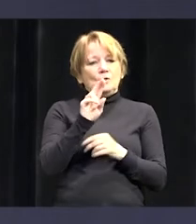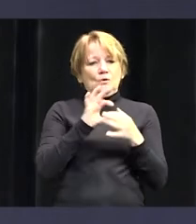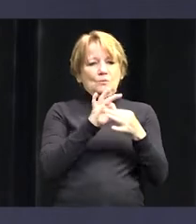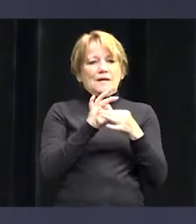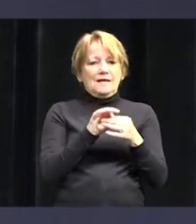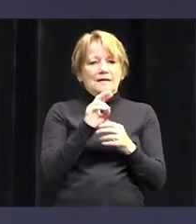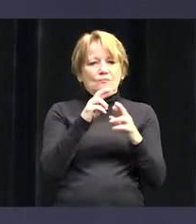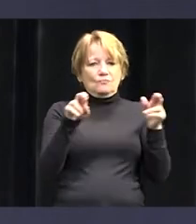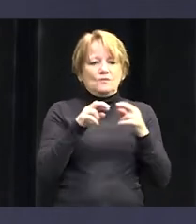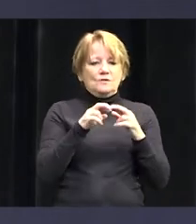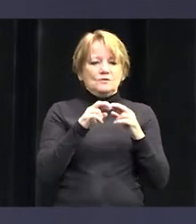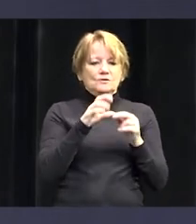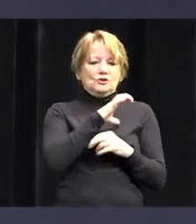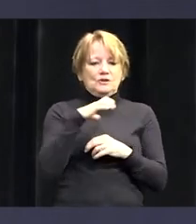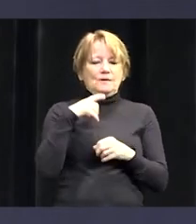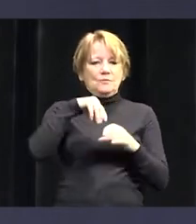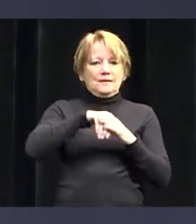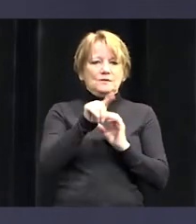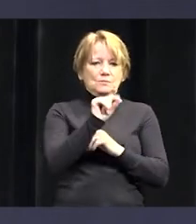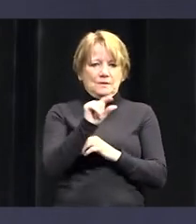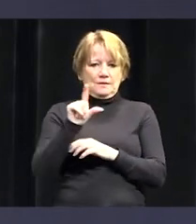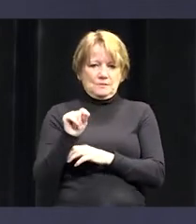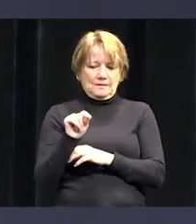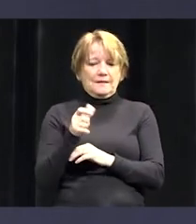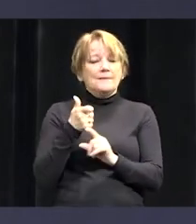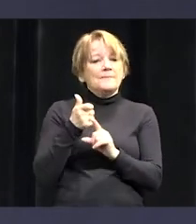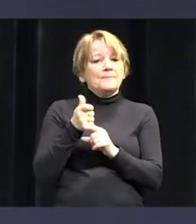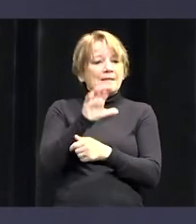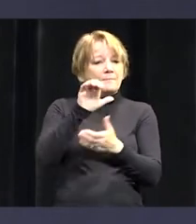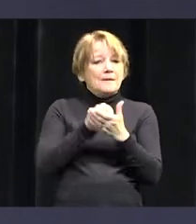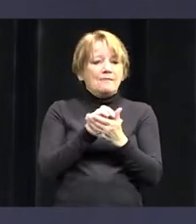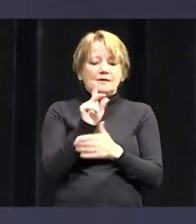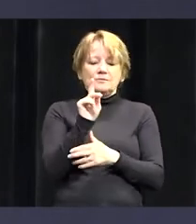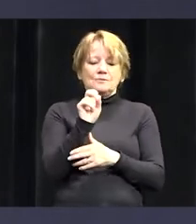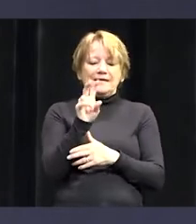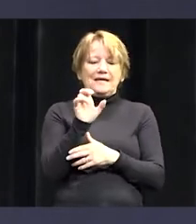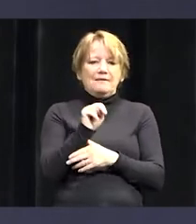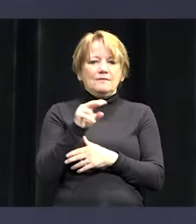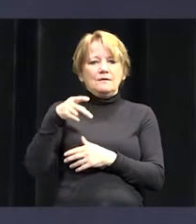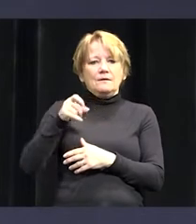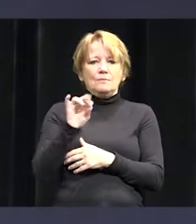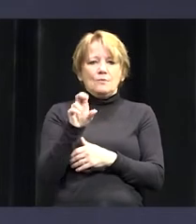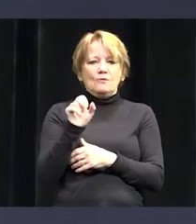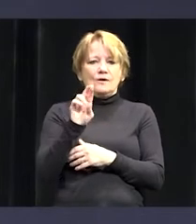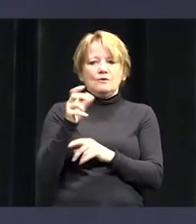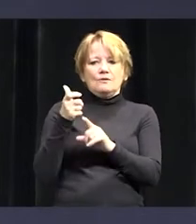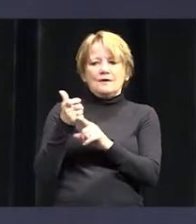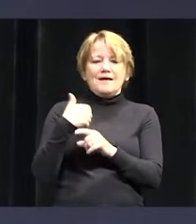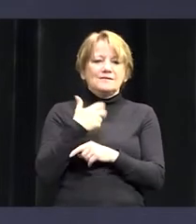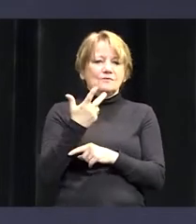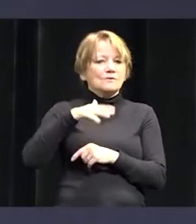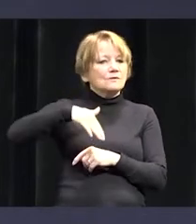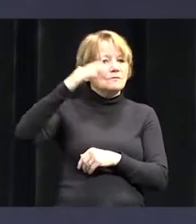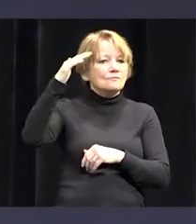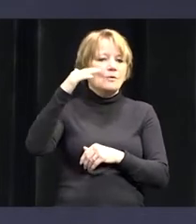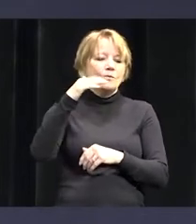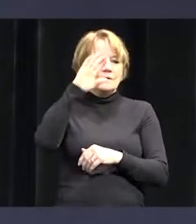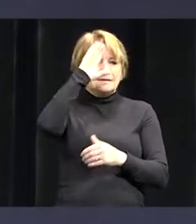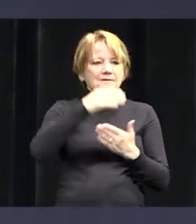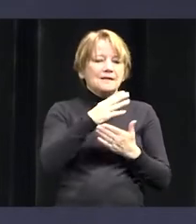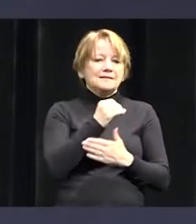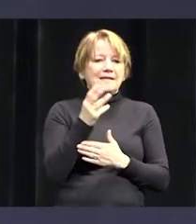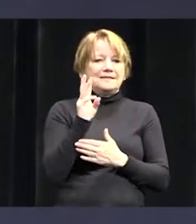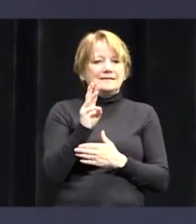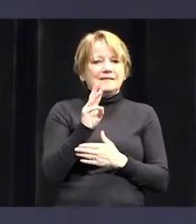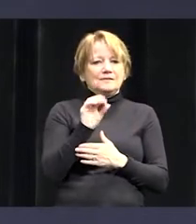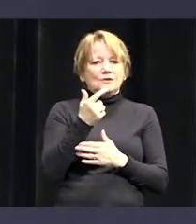united regional chamber in 2020 she is married to kevin pouria and has three grown sons and six